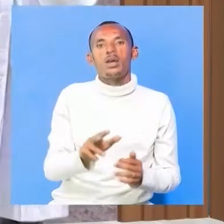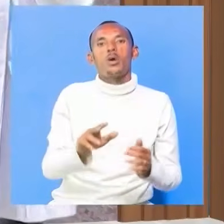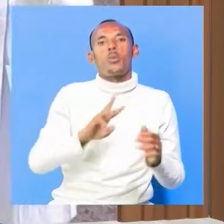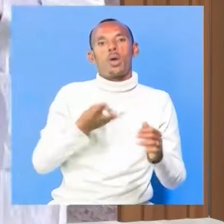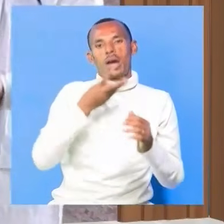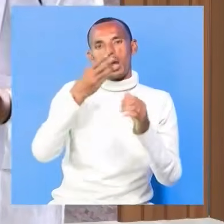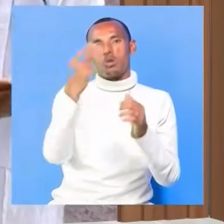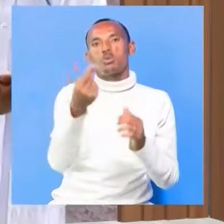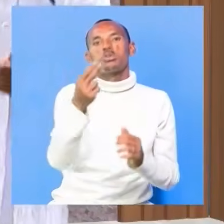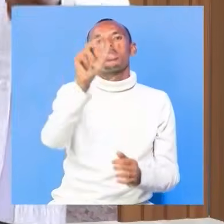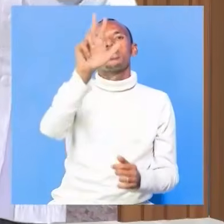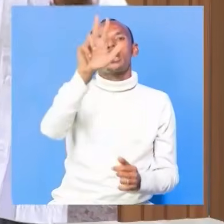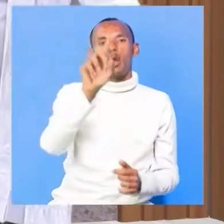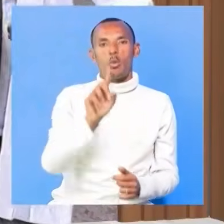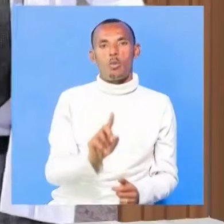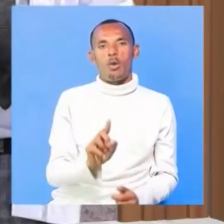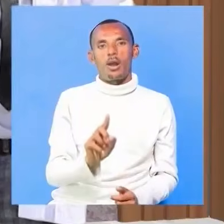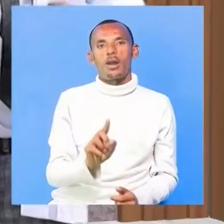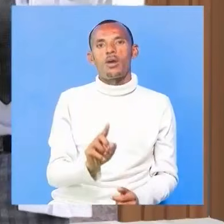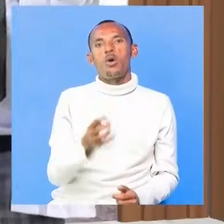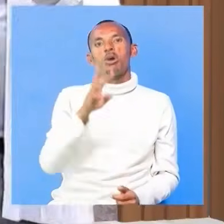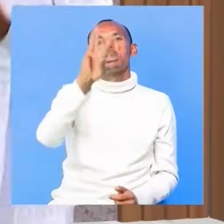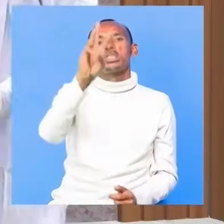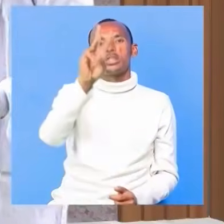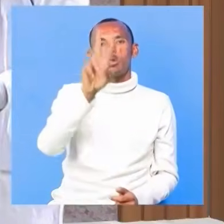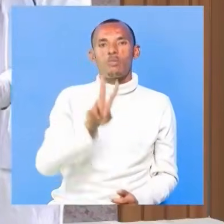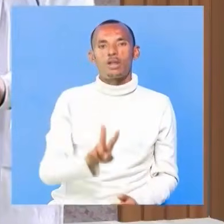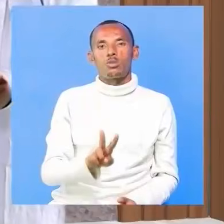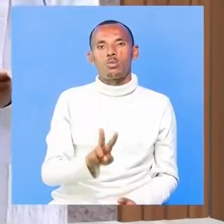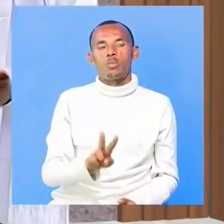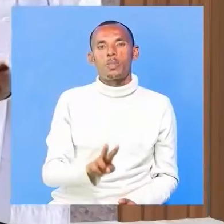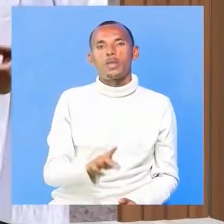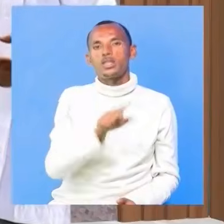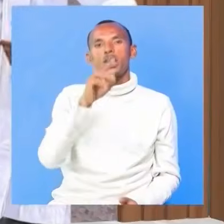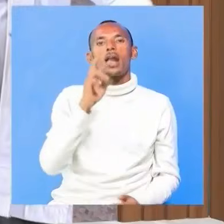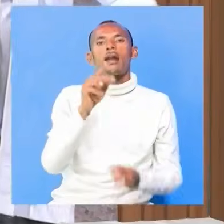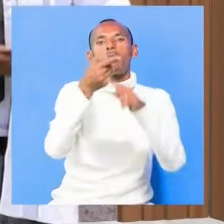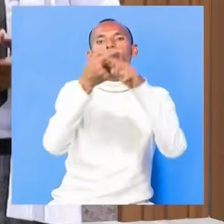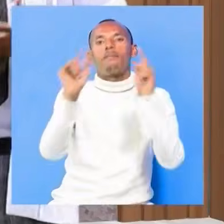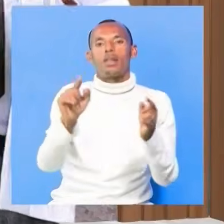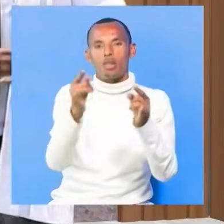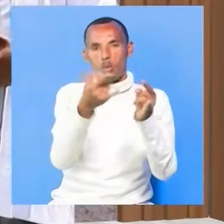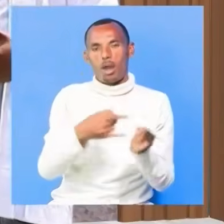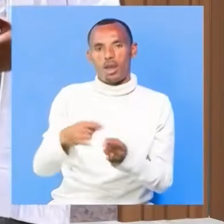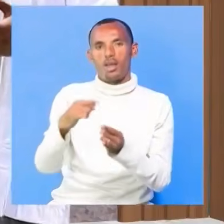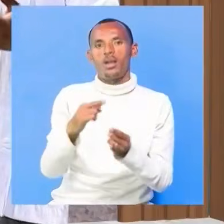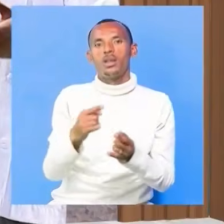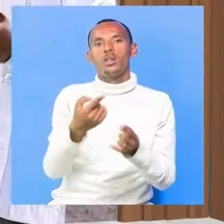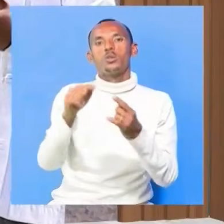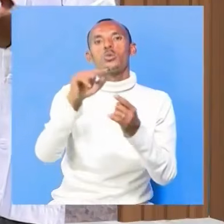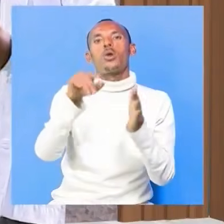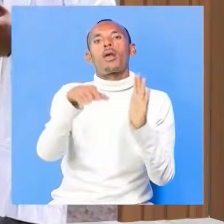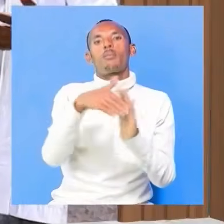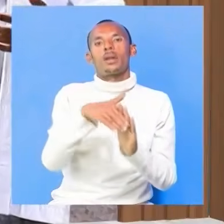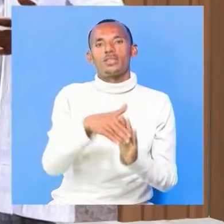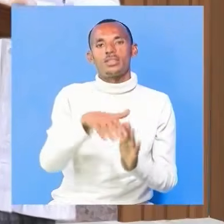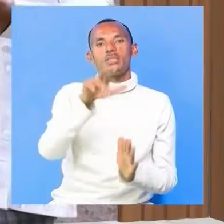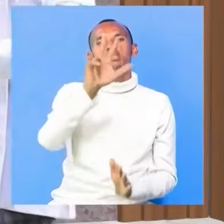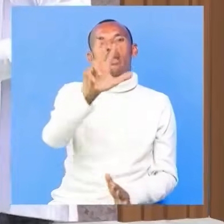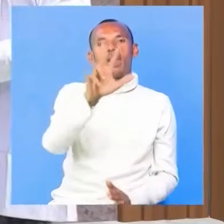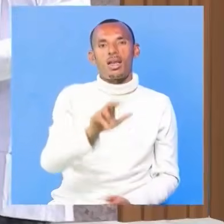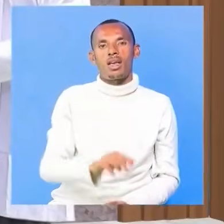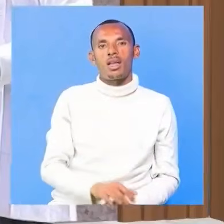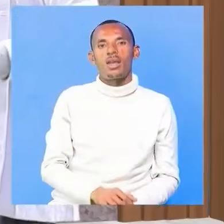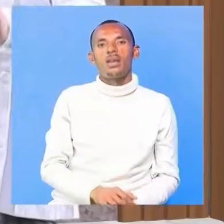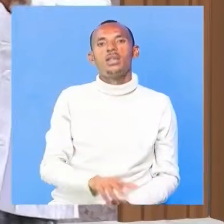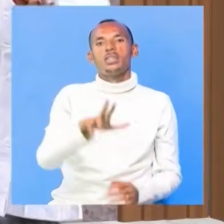as 3 over 1, or you can make it 6 over 2. Okay, there are different ways to represent